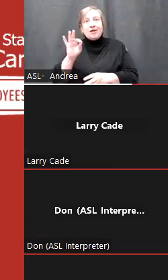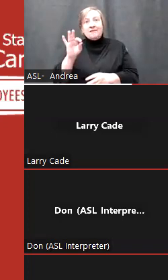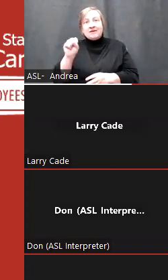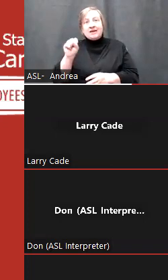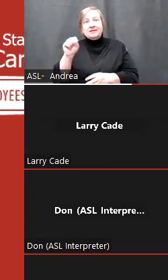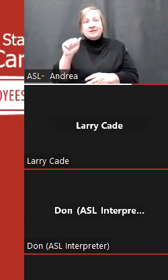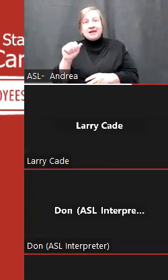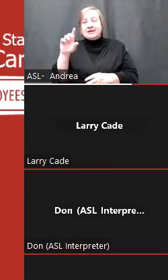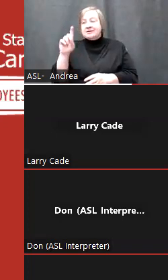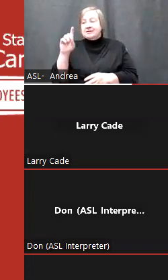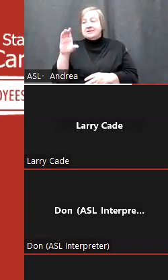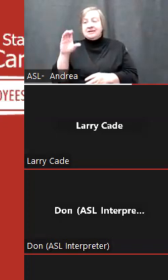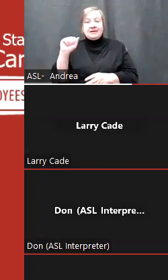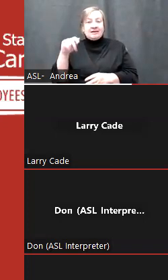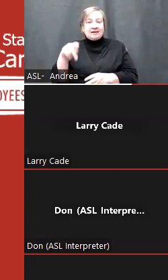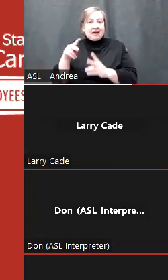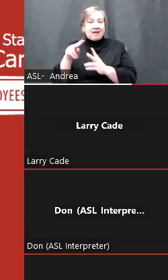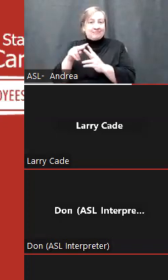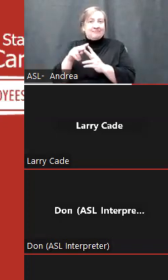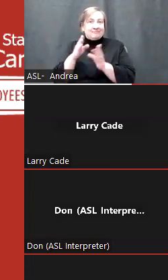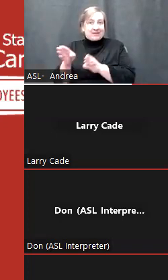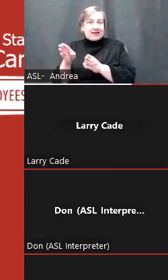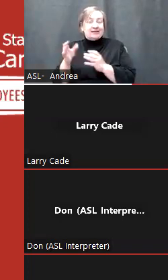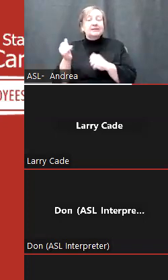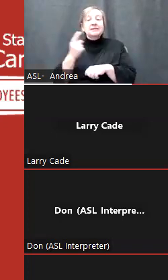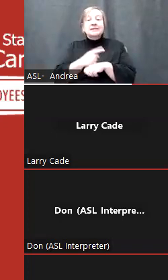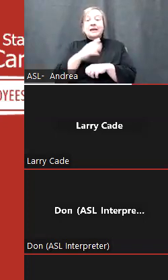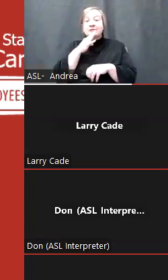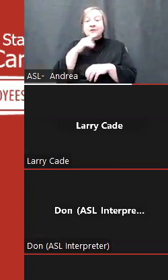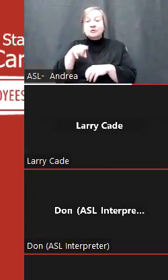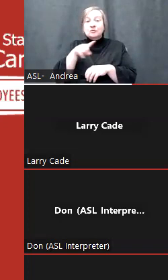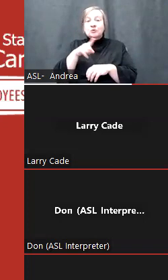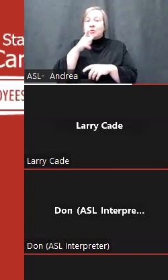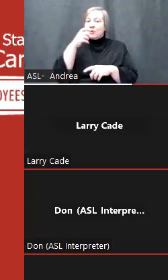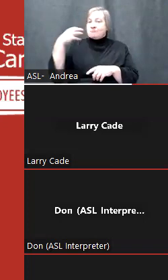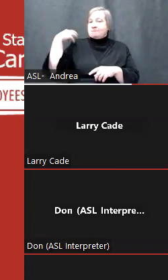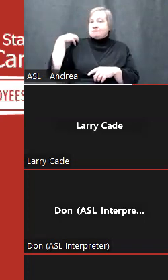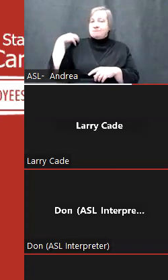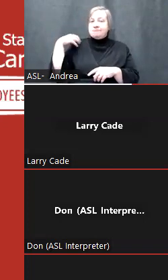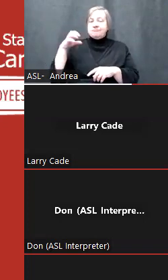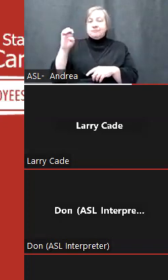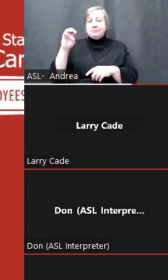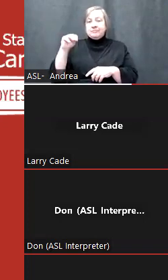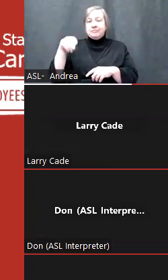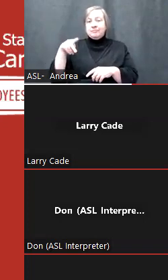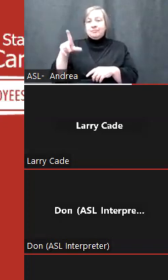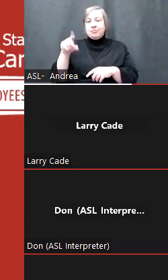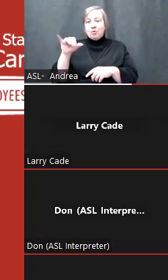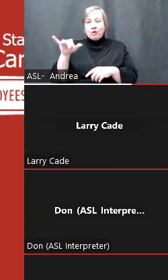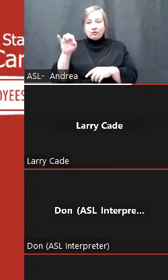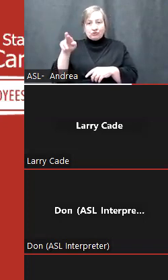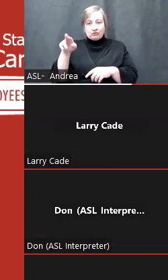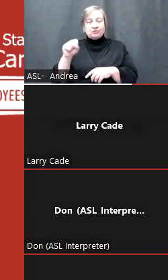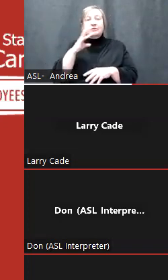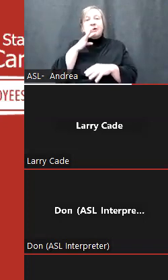DCAP plans. And today we, of course, are talking to you guys as the employers to go through commonly asked questions when it